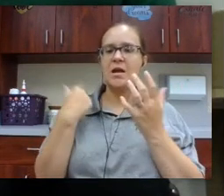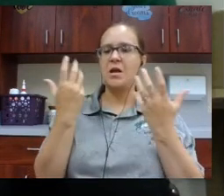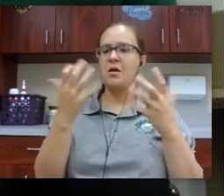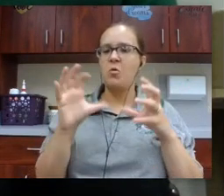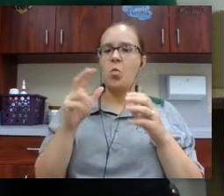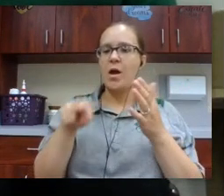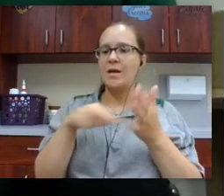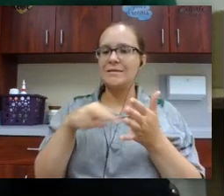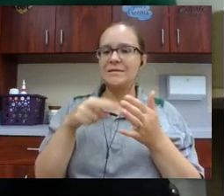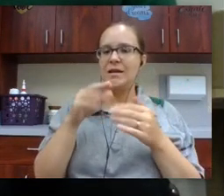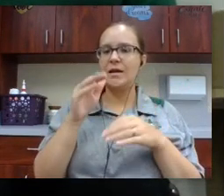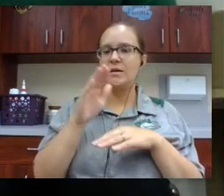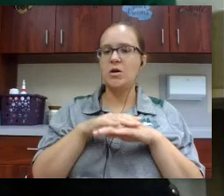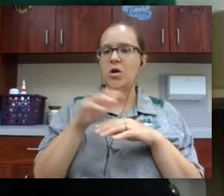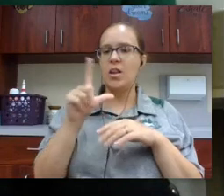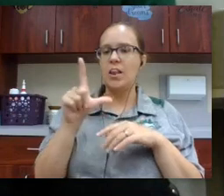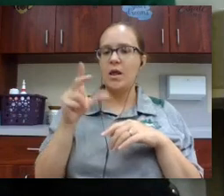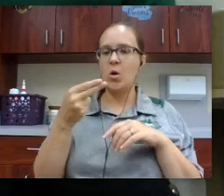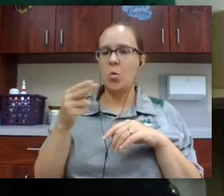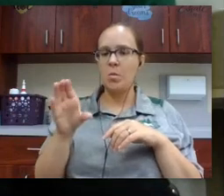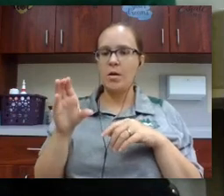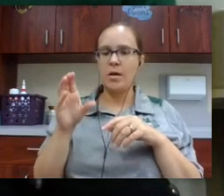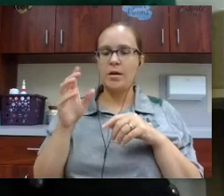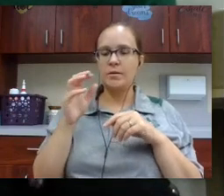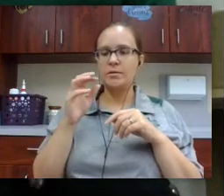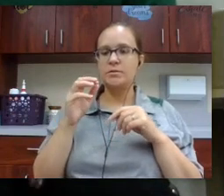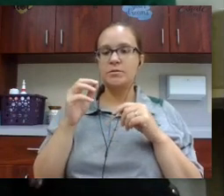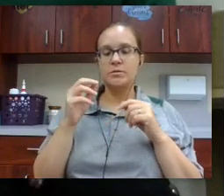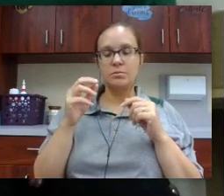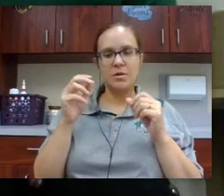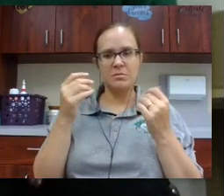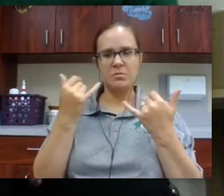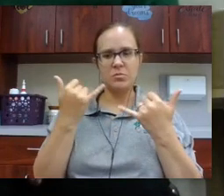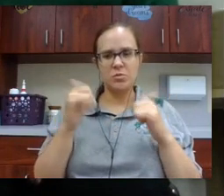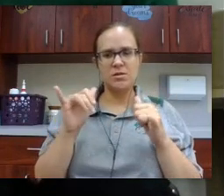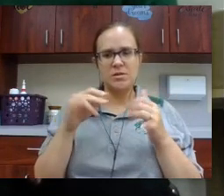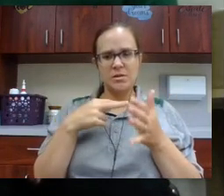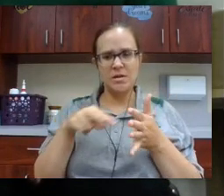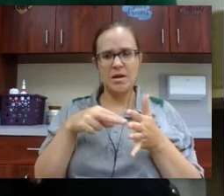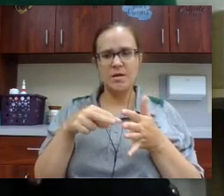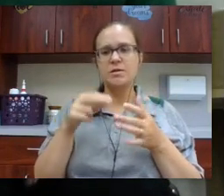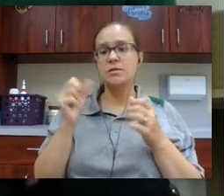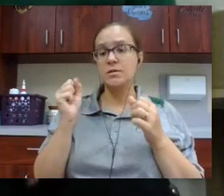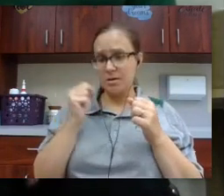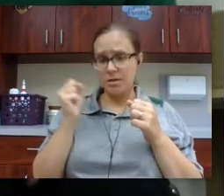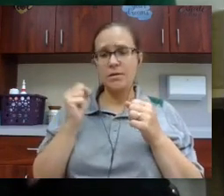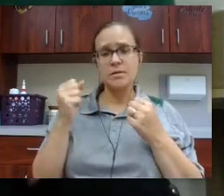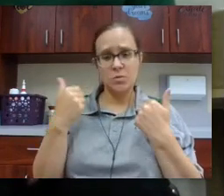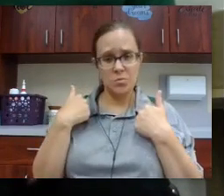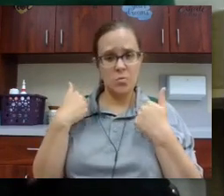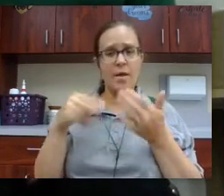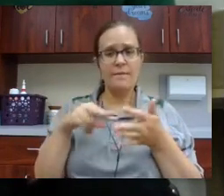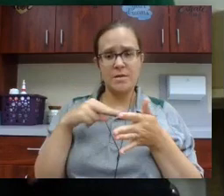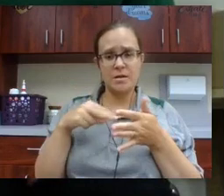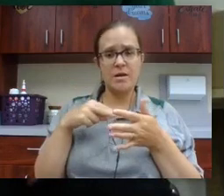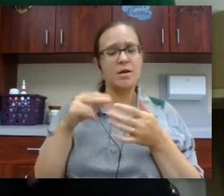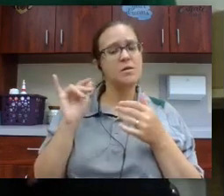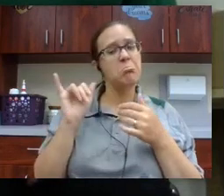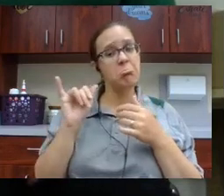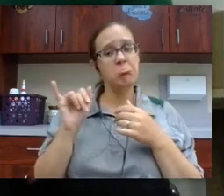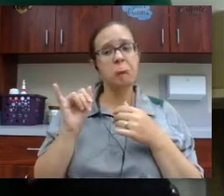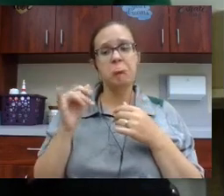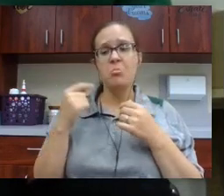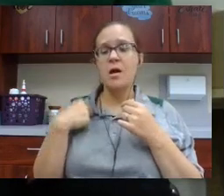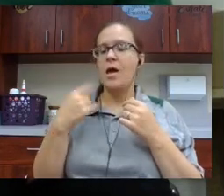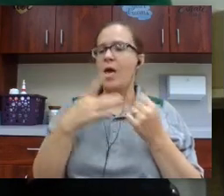said they can't dance. But we are doing Lee Home Connect dance classes, right? That's correct. Okay. That sounds like a lot of fun. Yeah,